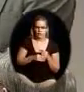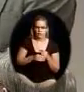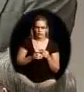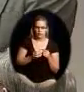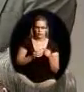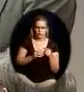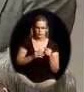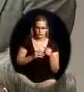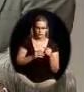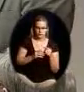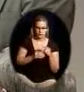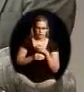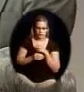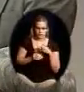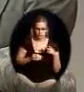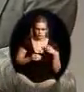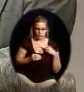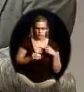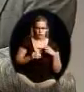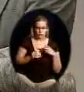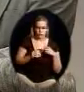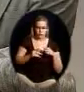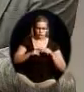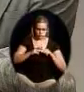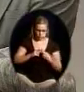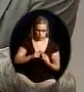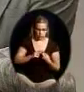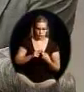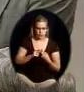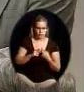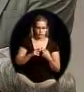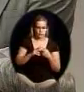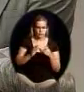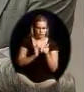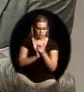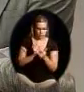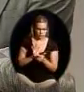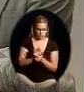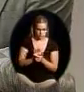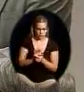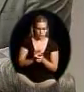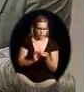legislature essentially enacted a law that, and there's a little bit of